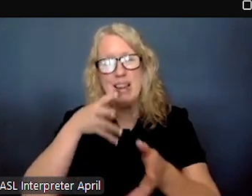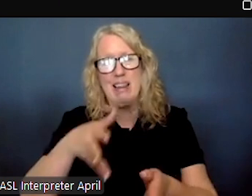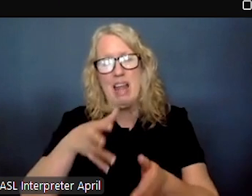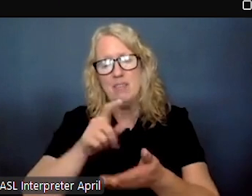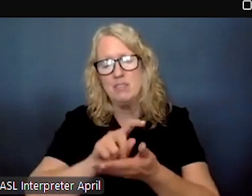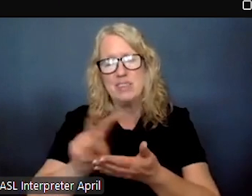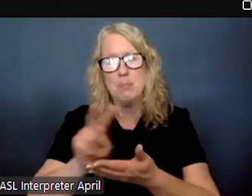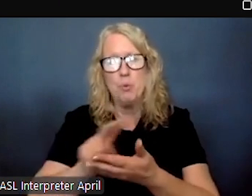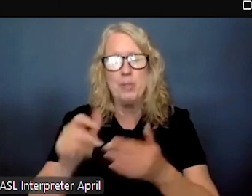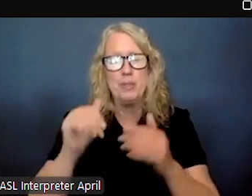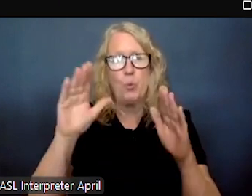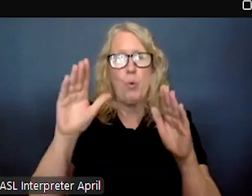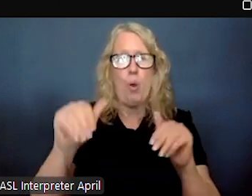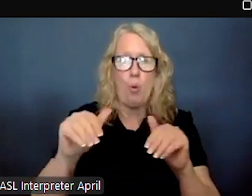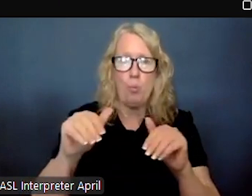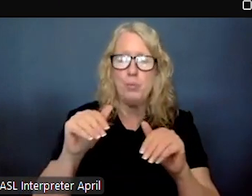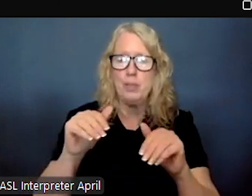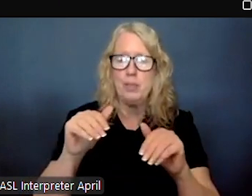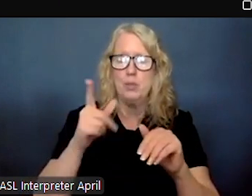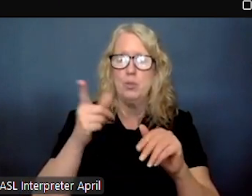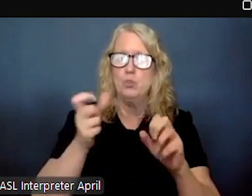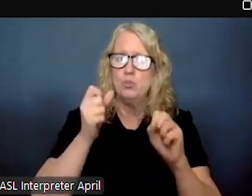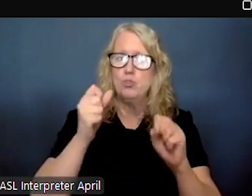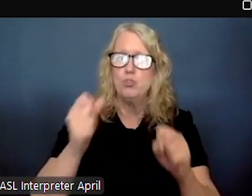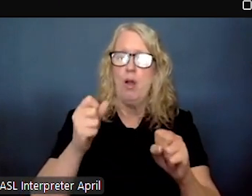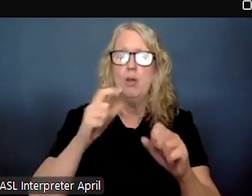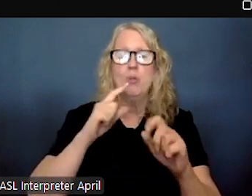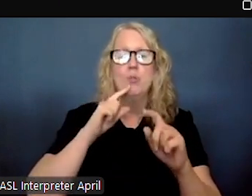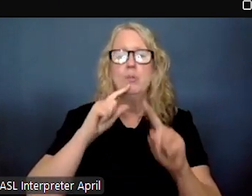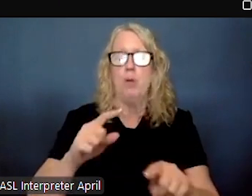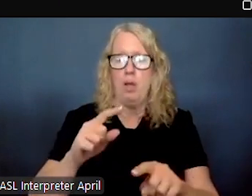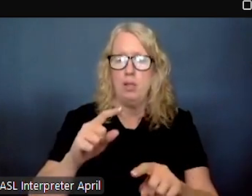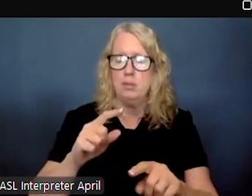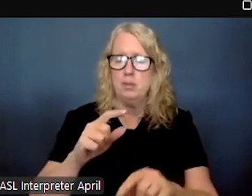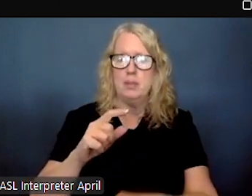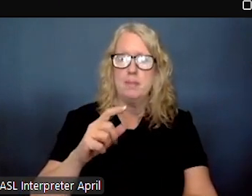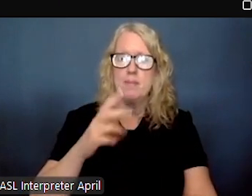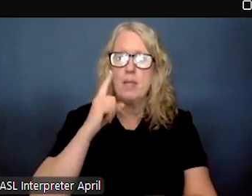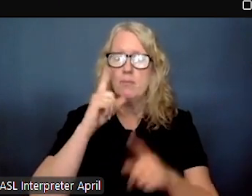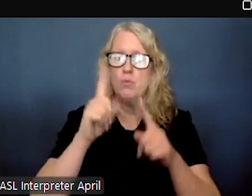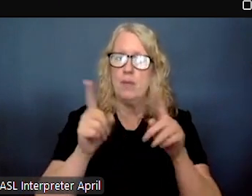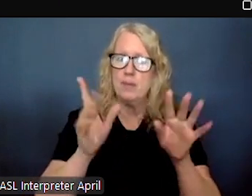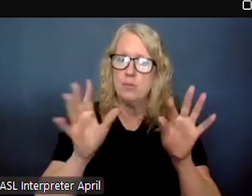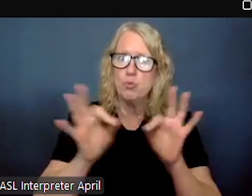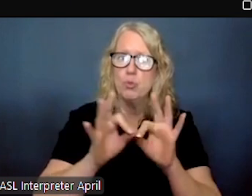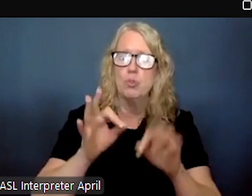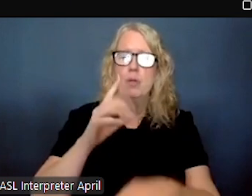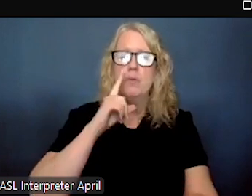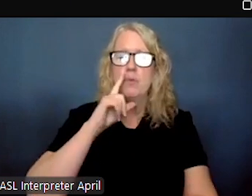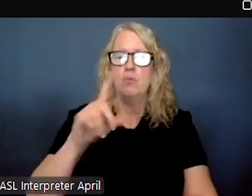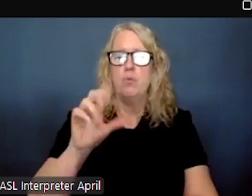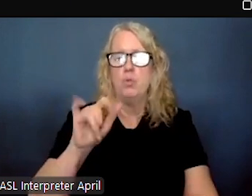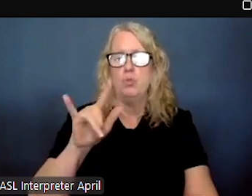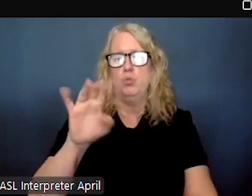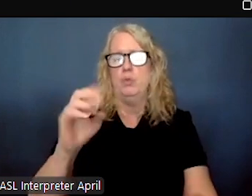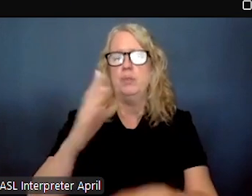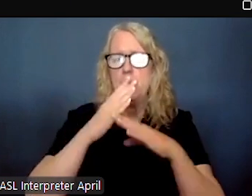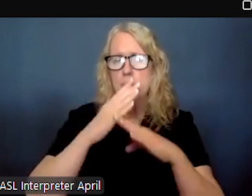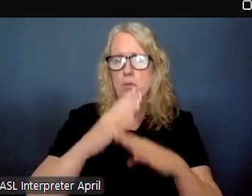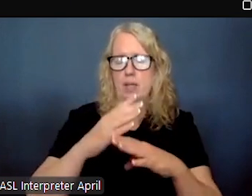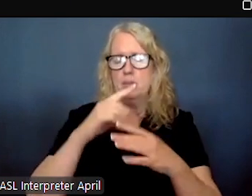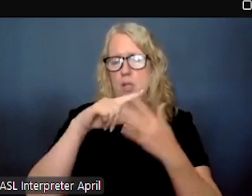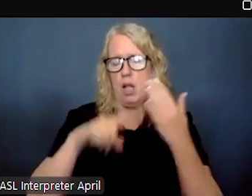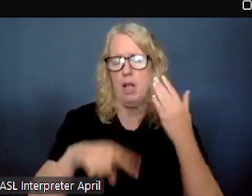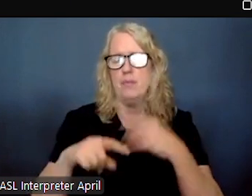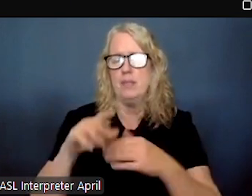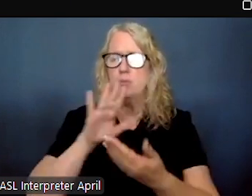We are certainly hoping for a strong response given the crucial nature of the Suicide Prevention Resource